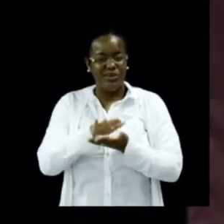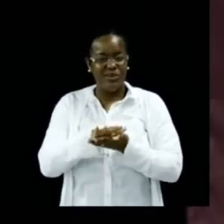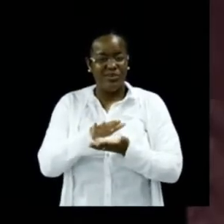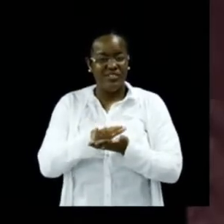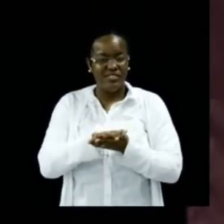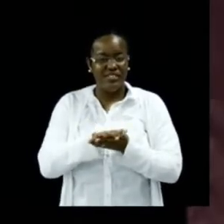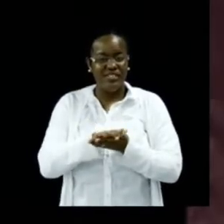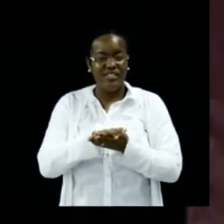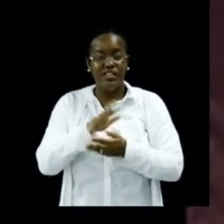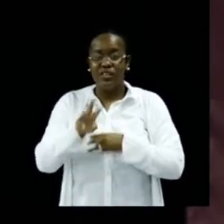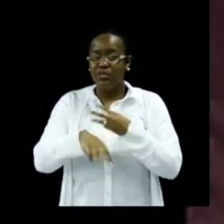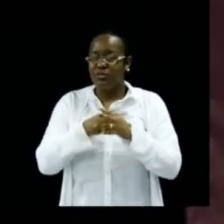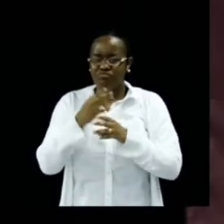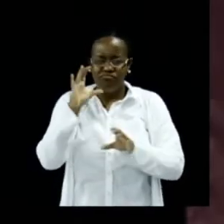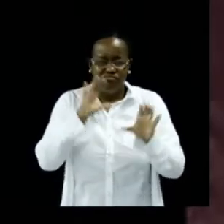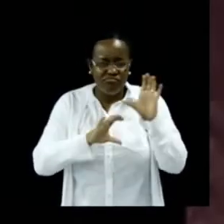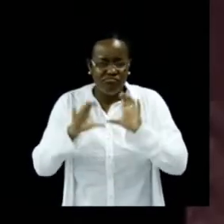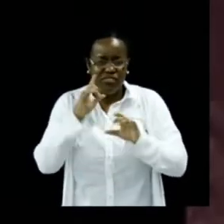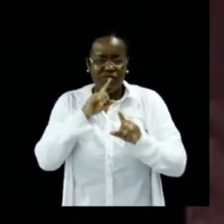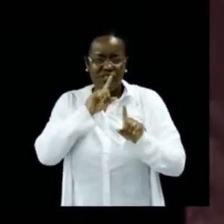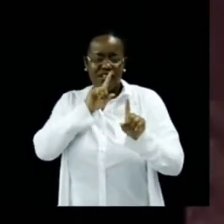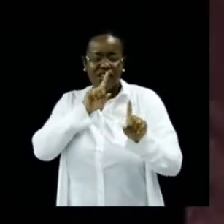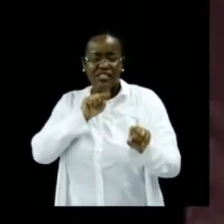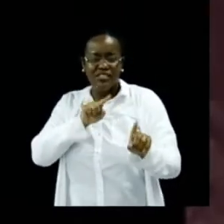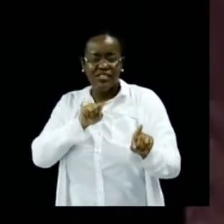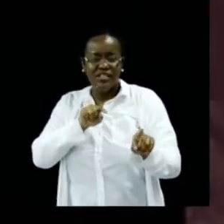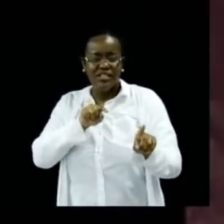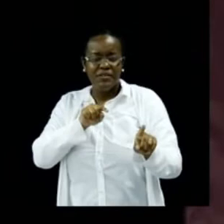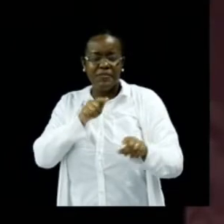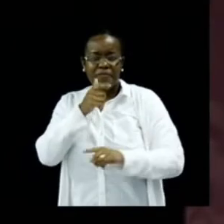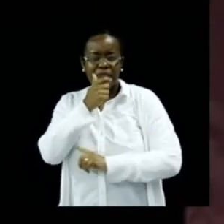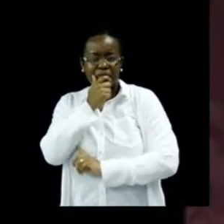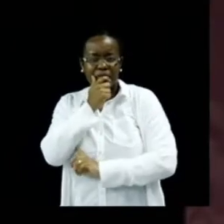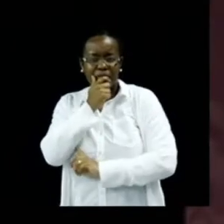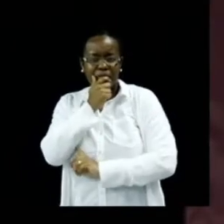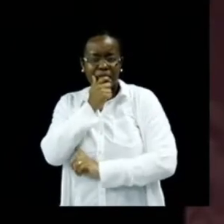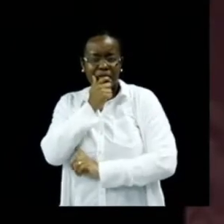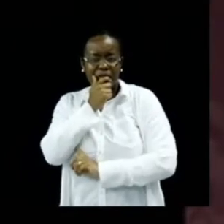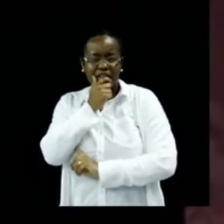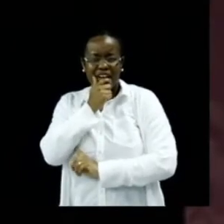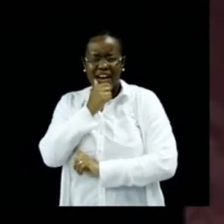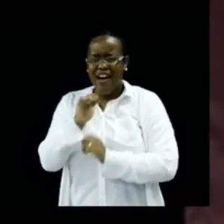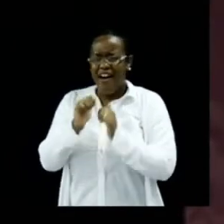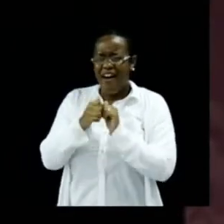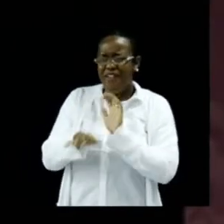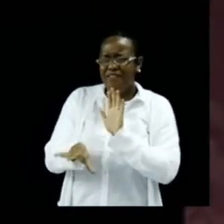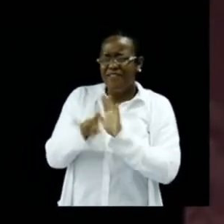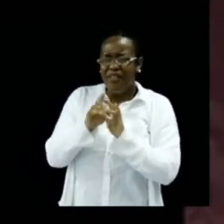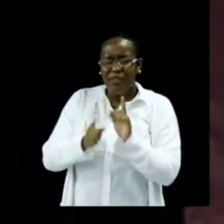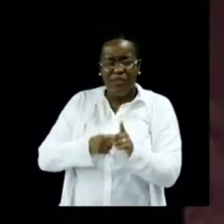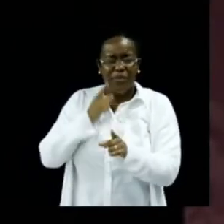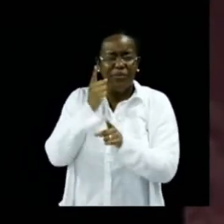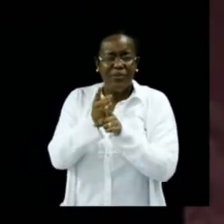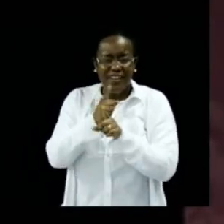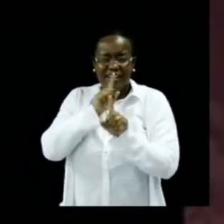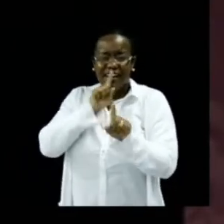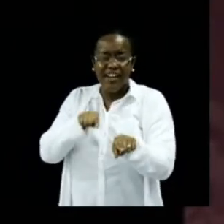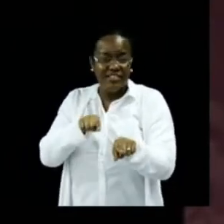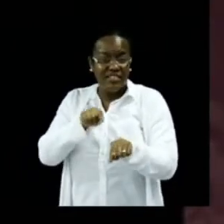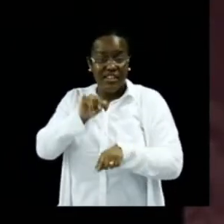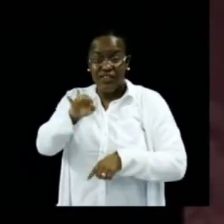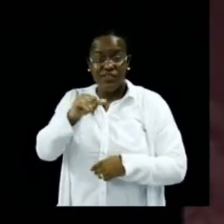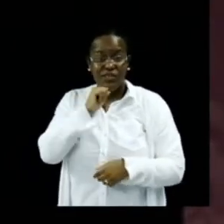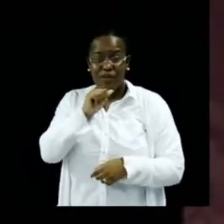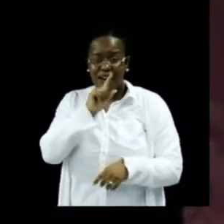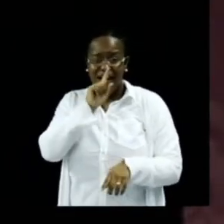world is looking for answers. How will it find the right answers if it is not asking the right